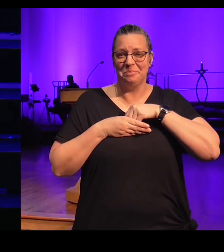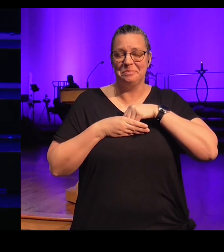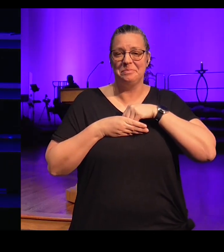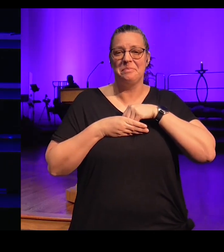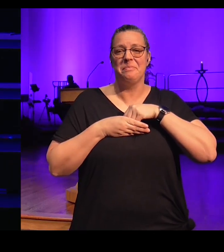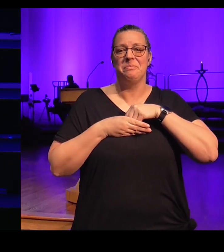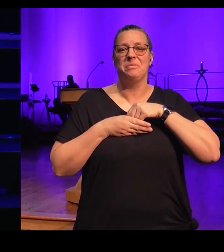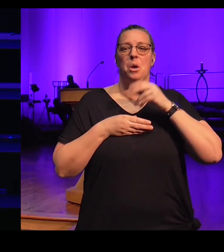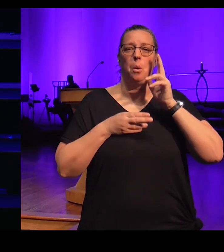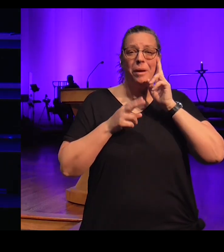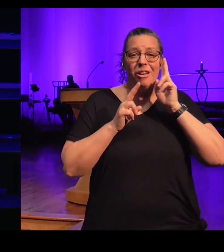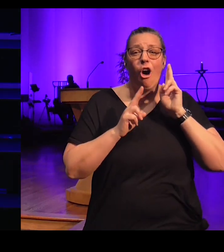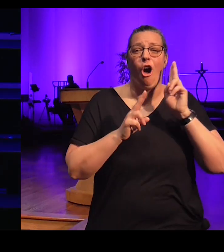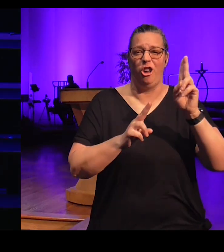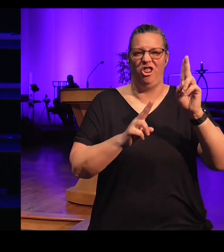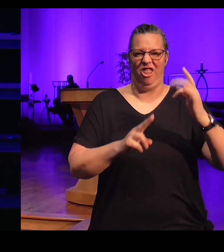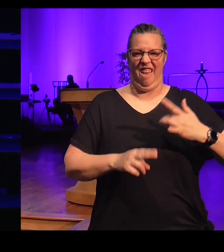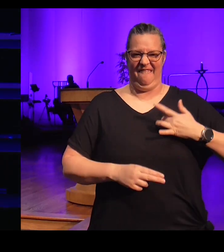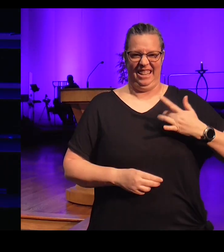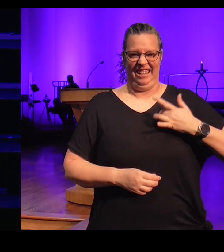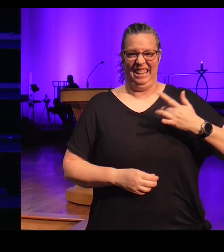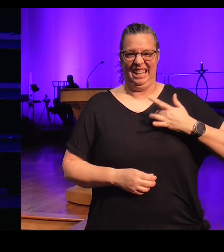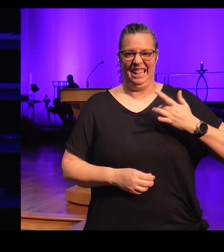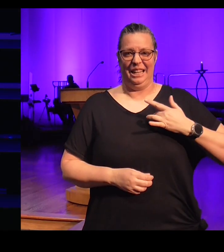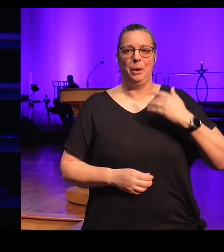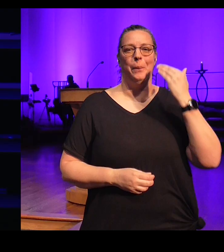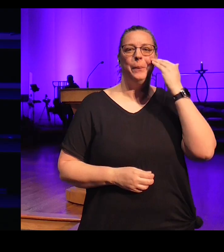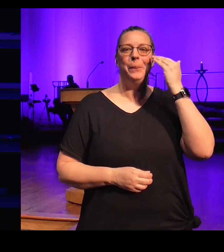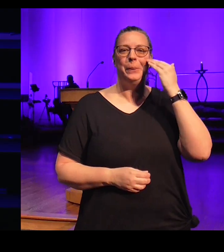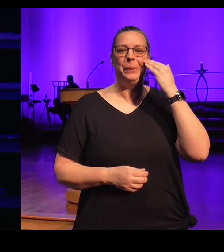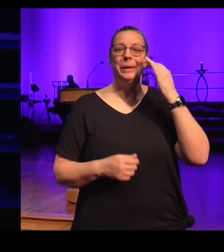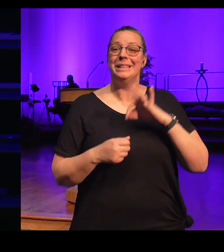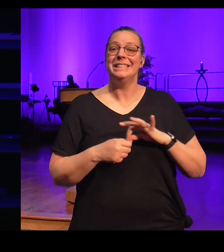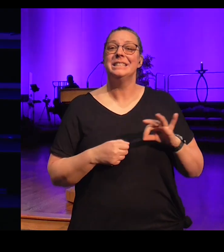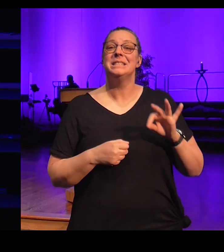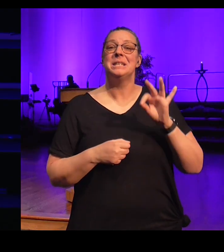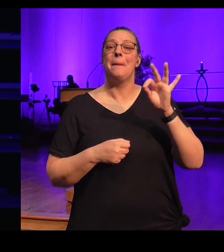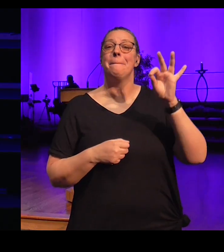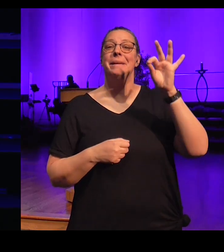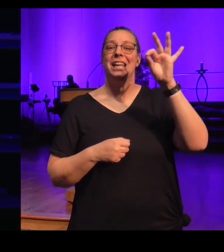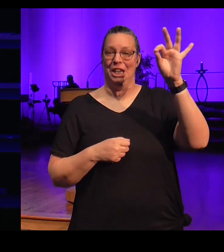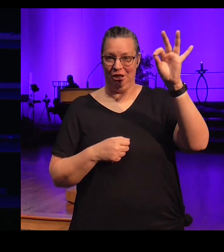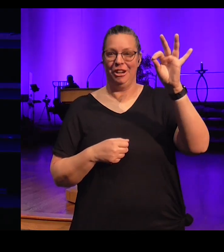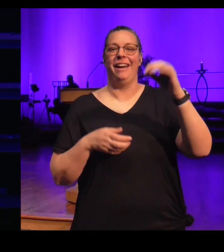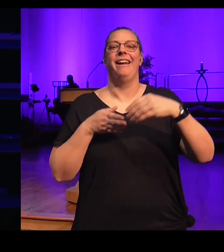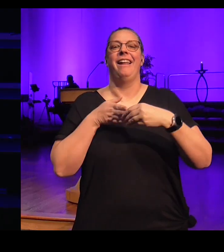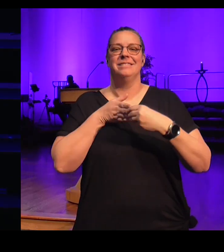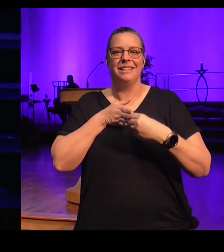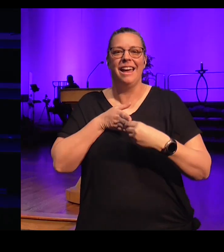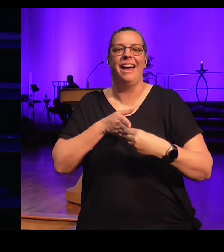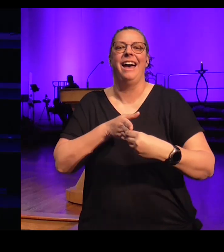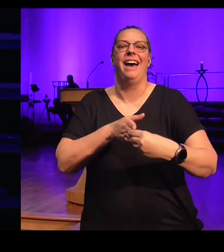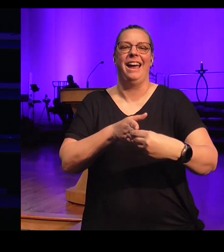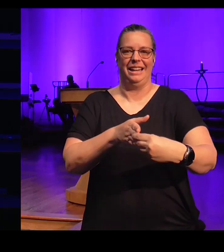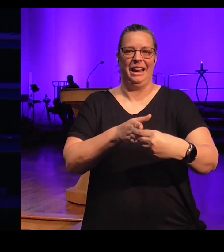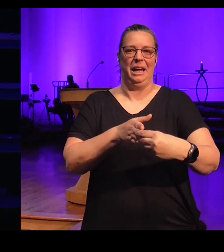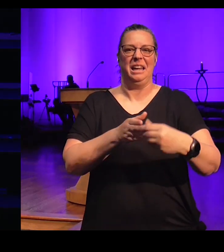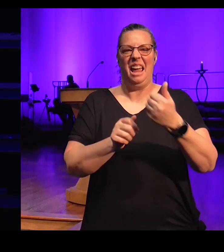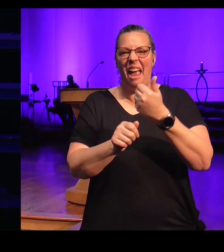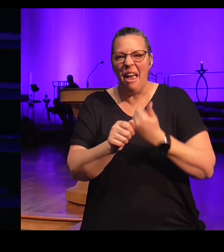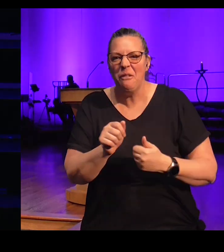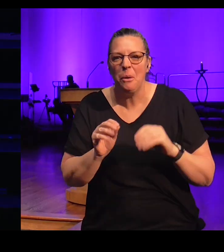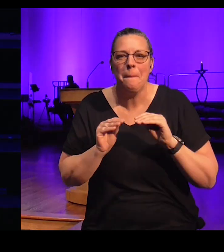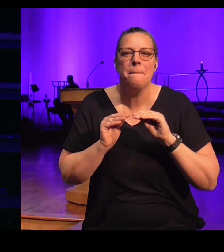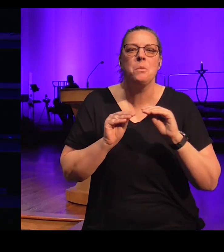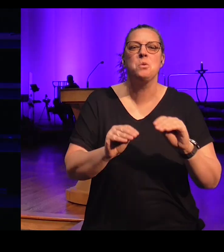As we honor that, we know that Spirit is guiding our every move, our